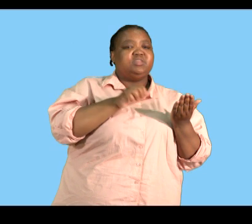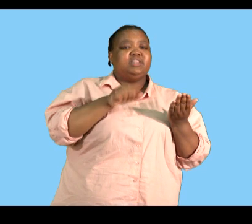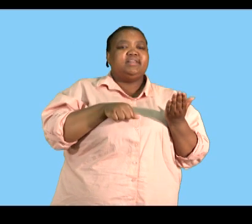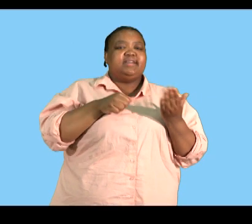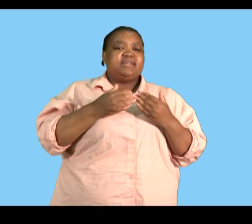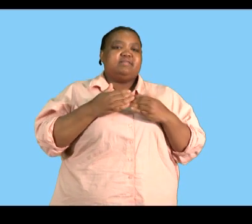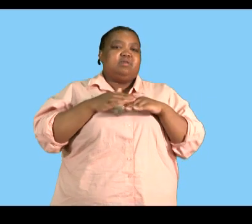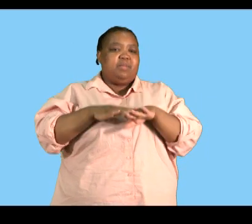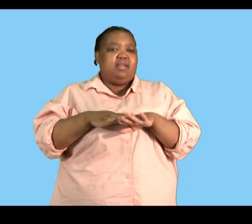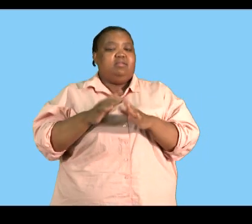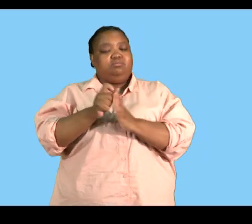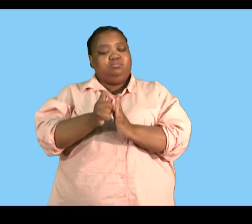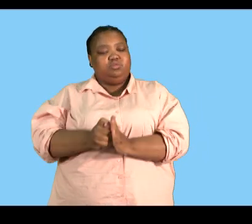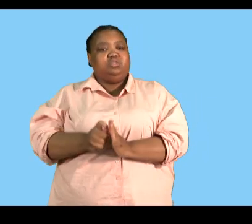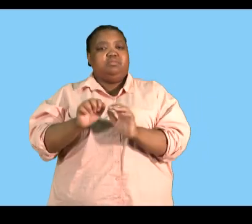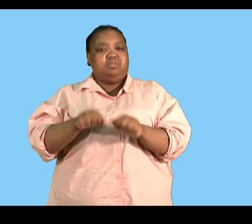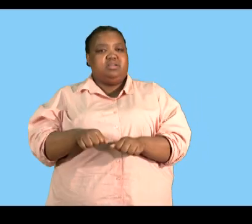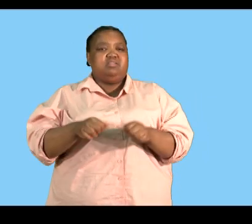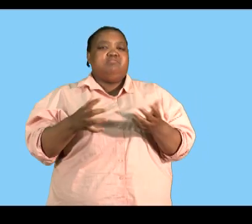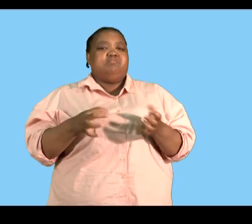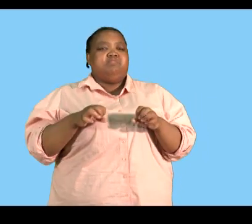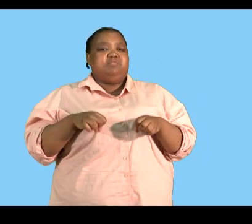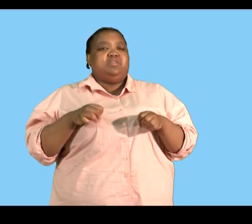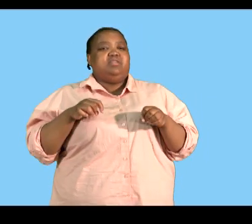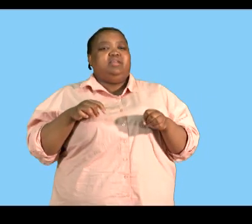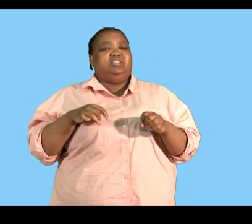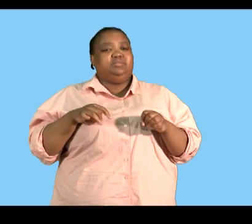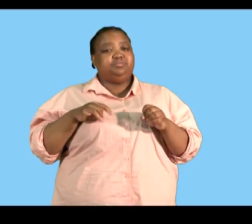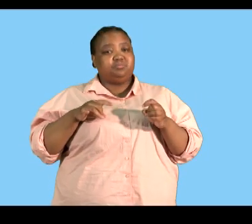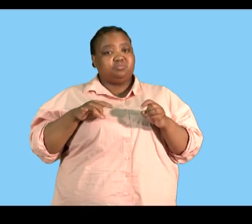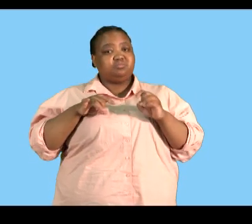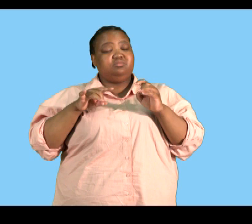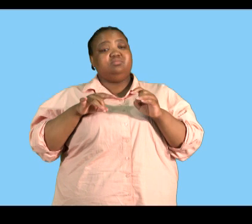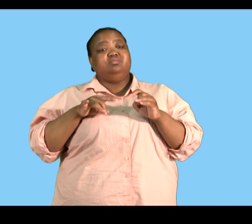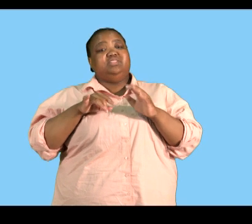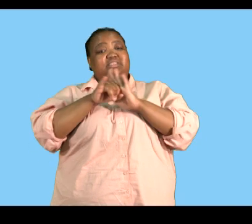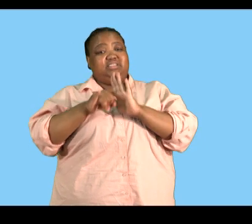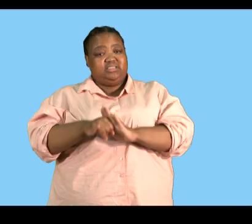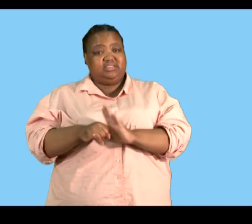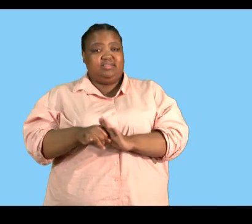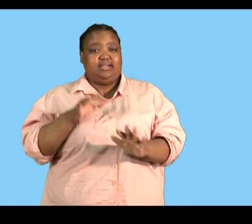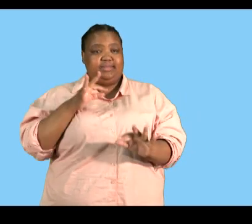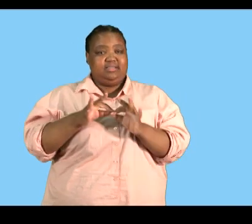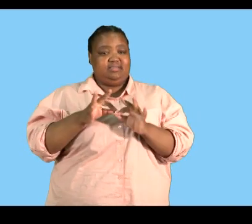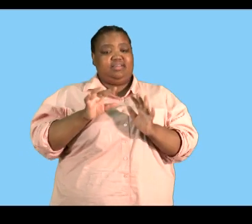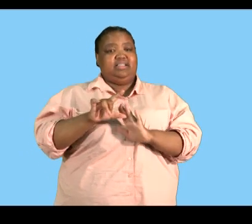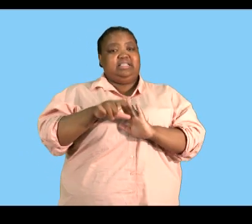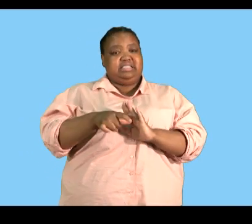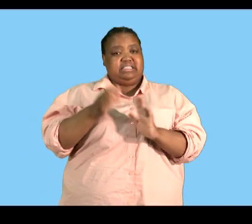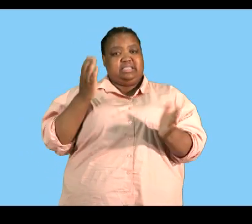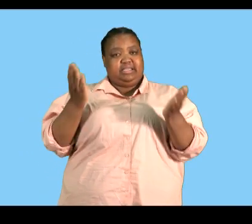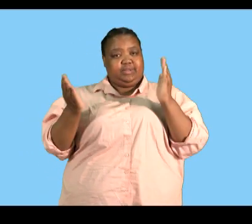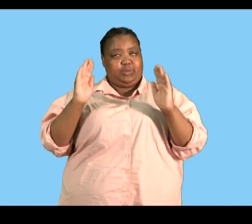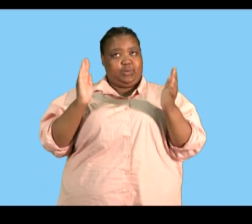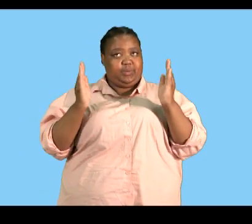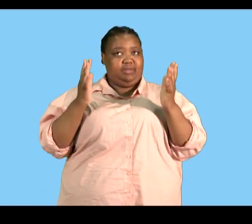question paper, and you'll have to distinguish, specify, compare, design, or give an opinion of